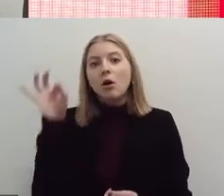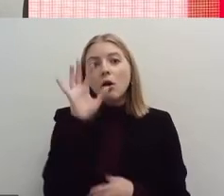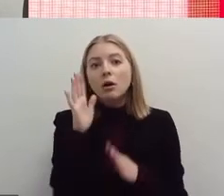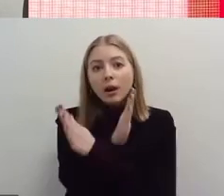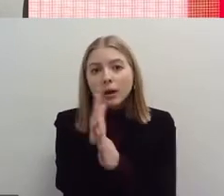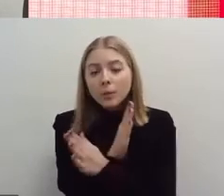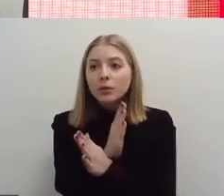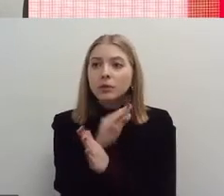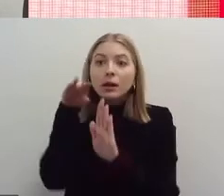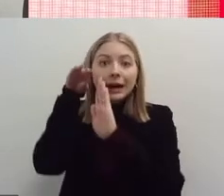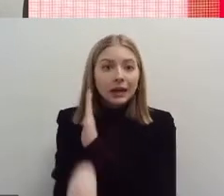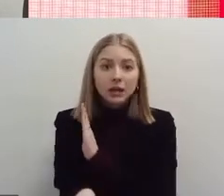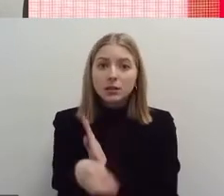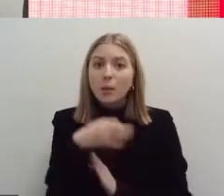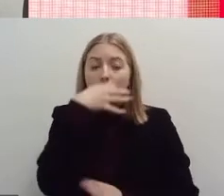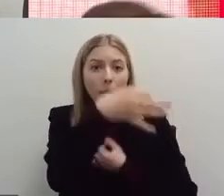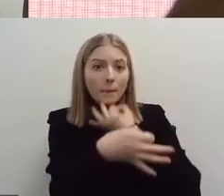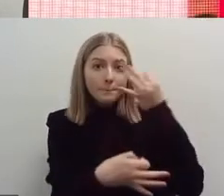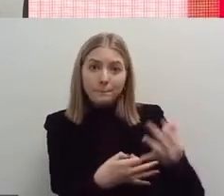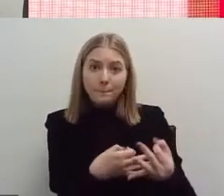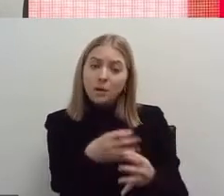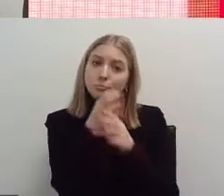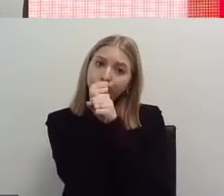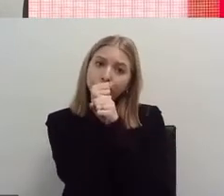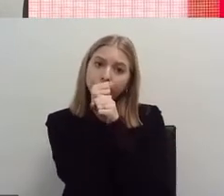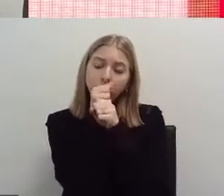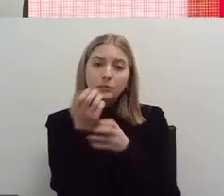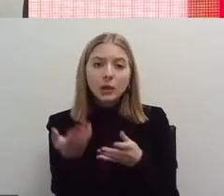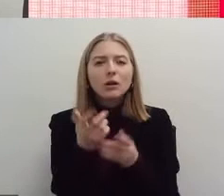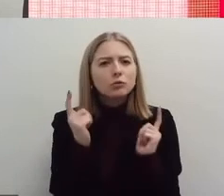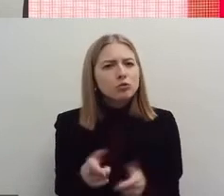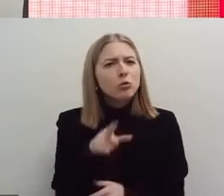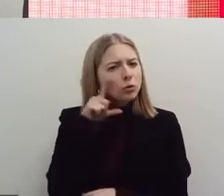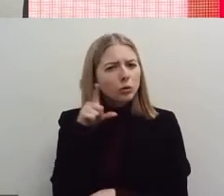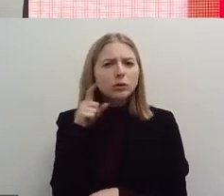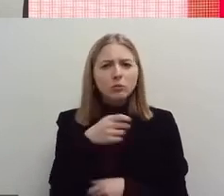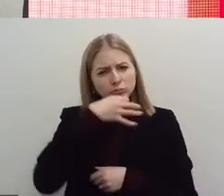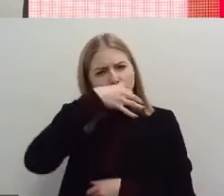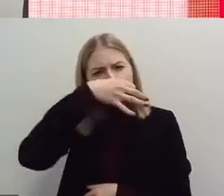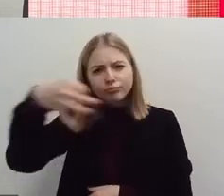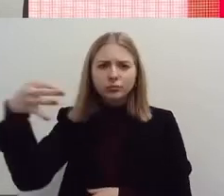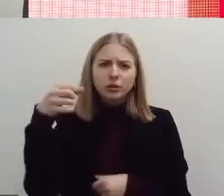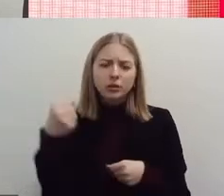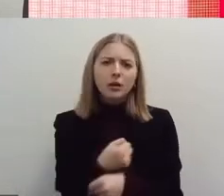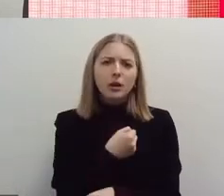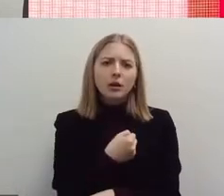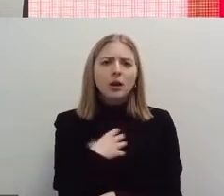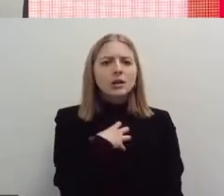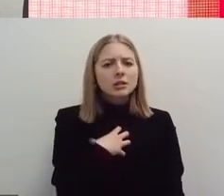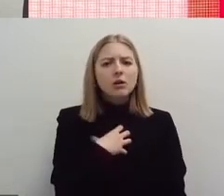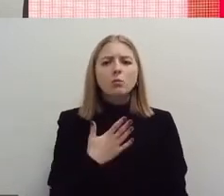it is important for us, for young people, for the others to engage, is to change something and at least try to change something.